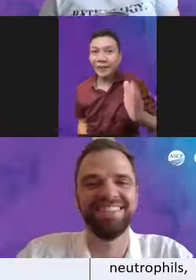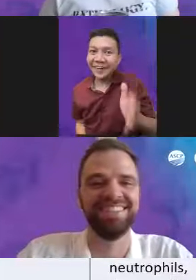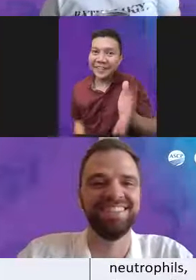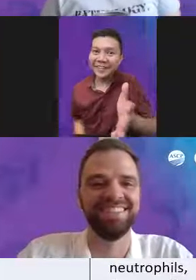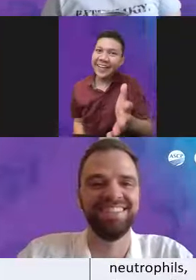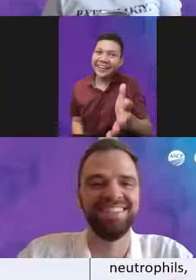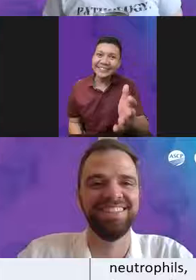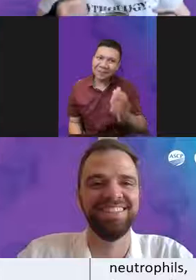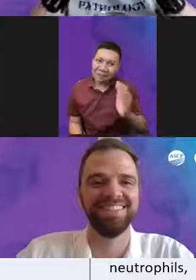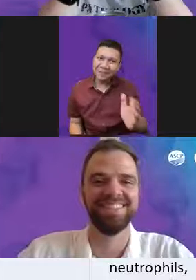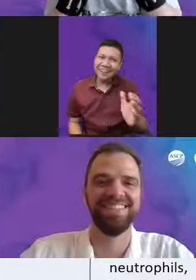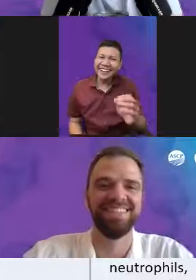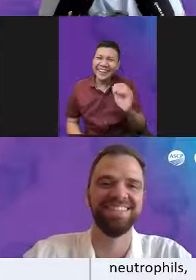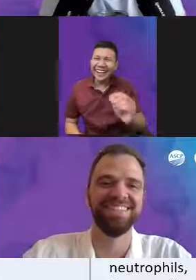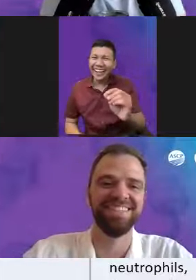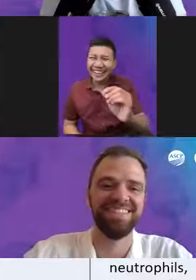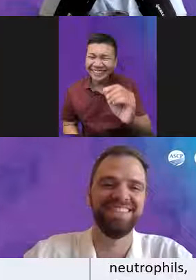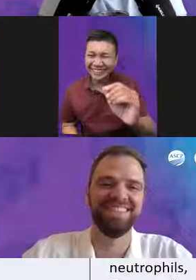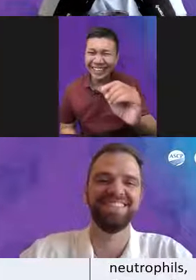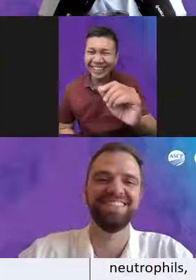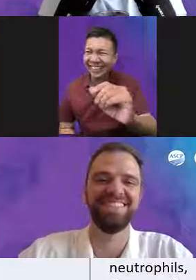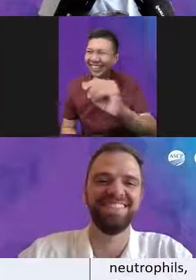But don't fall out in lice. Don't fall